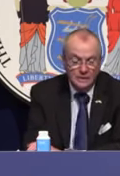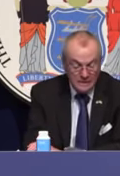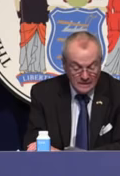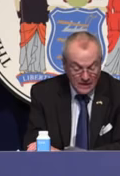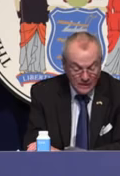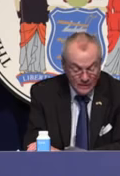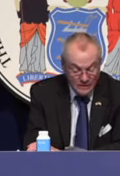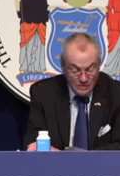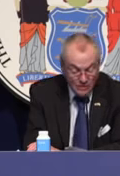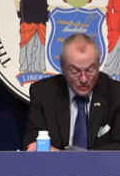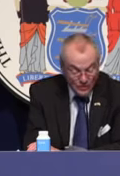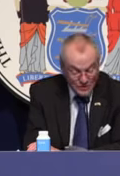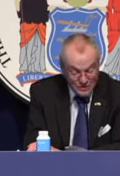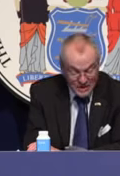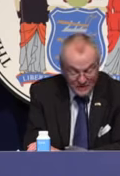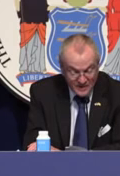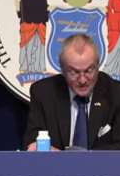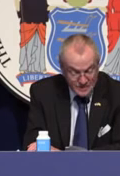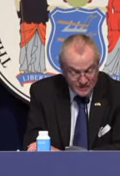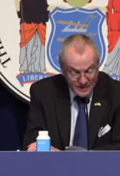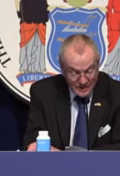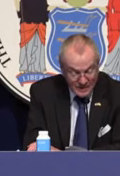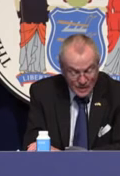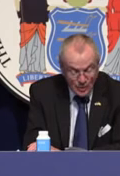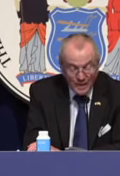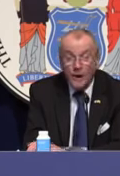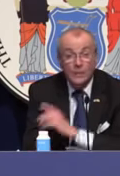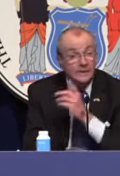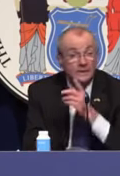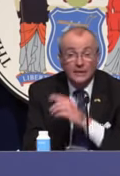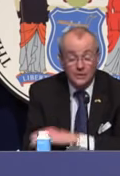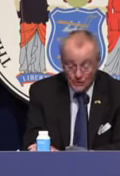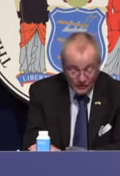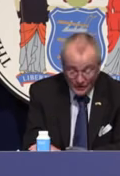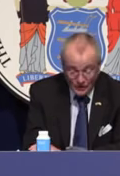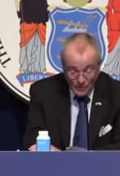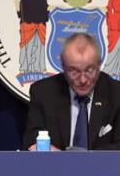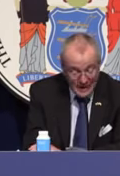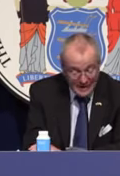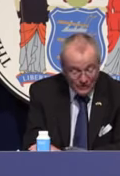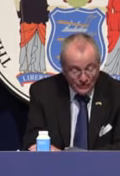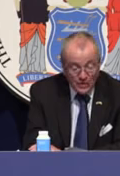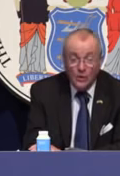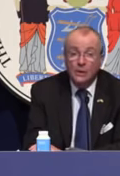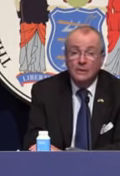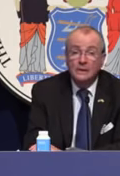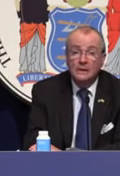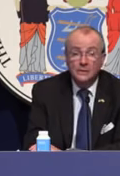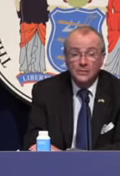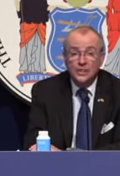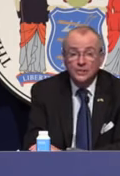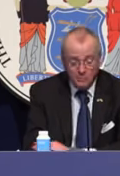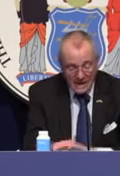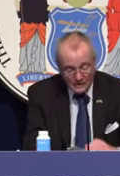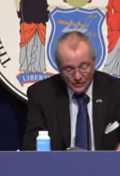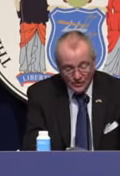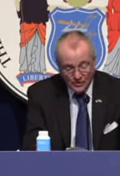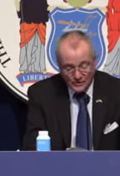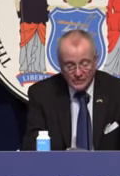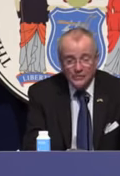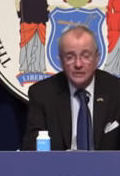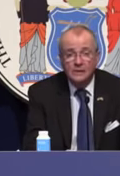central and now more so in the south. The only way we can get New Jersey on the road back is if we all continue to